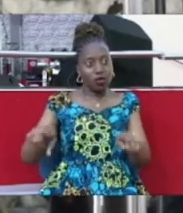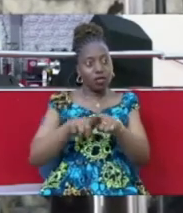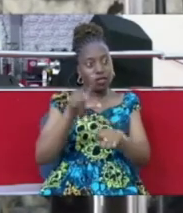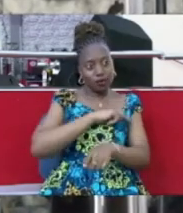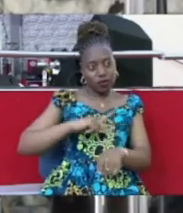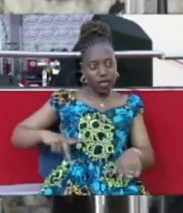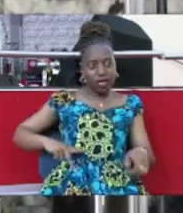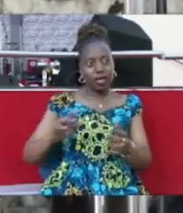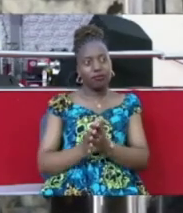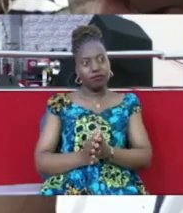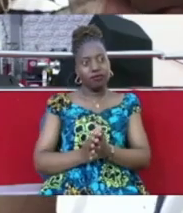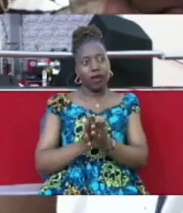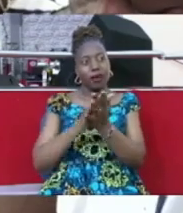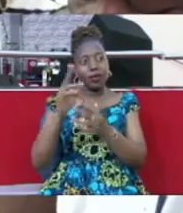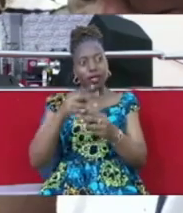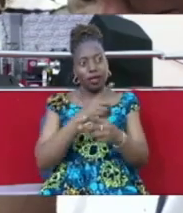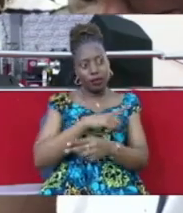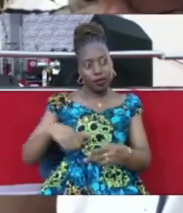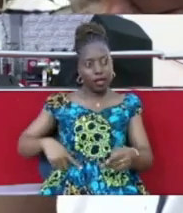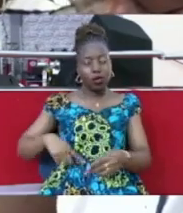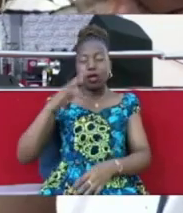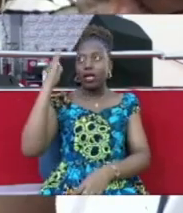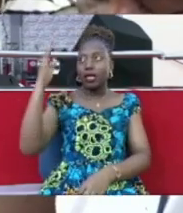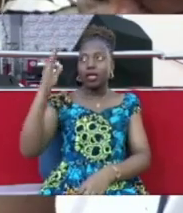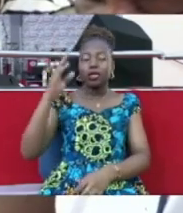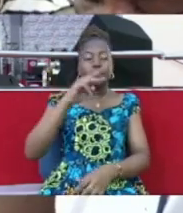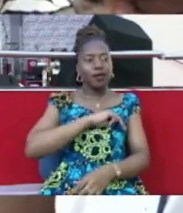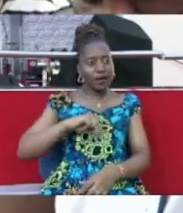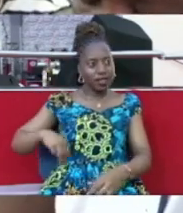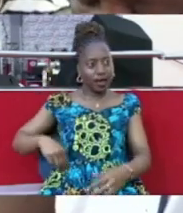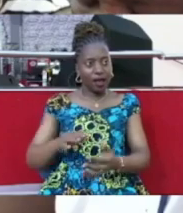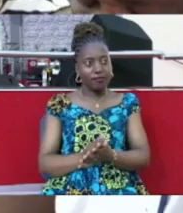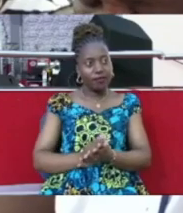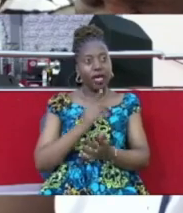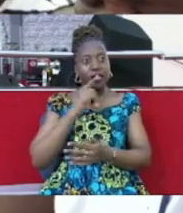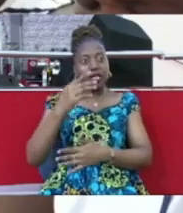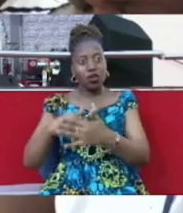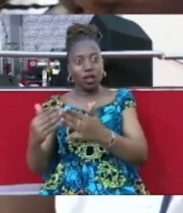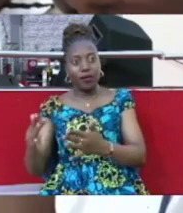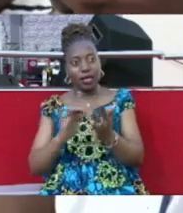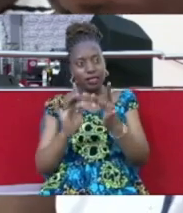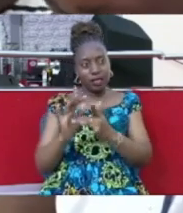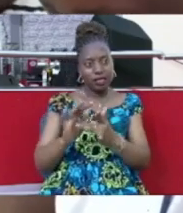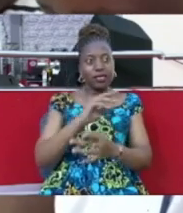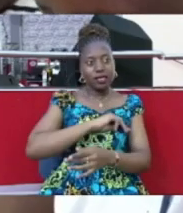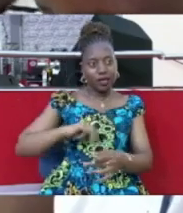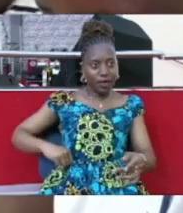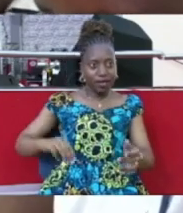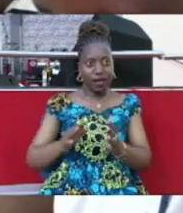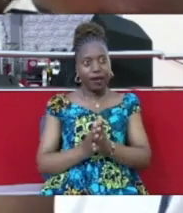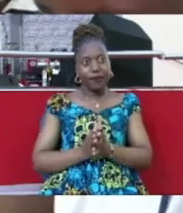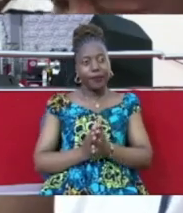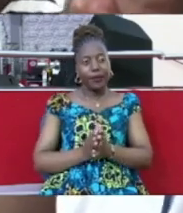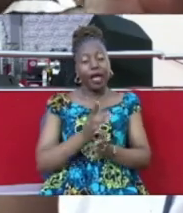name of the Lord. Amen. He is the Messiah. Yeye ni Messiah. Tell your neighbor, he is the Messiah. Mwambie yeye ni Messiah. And here where